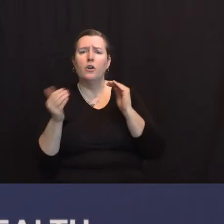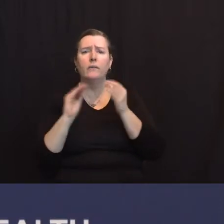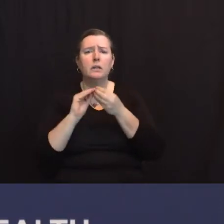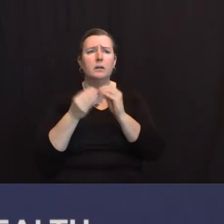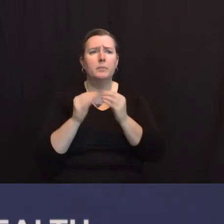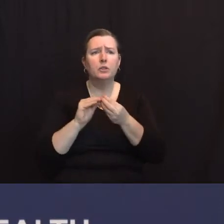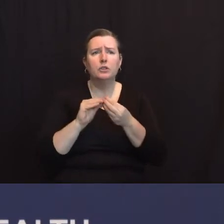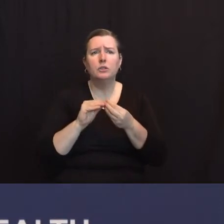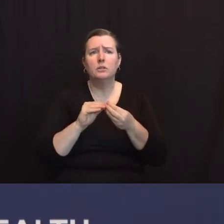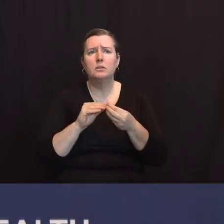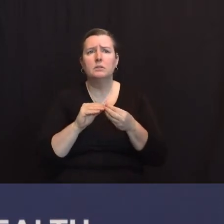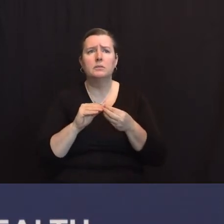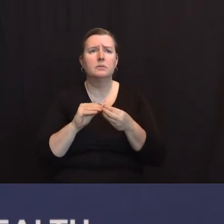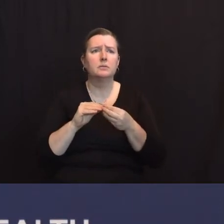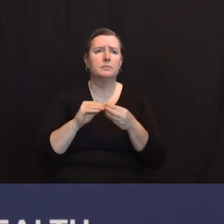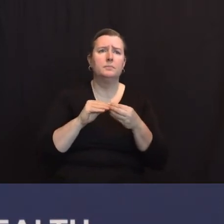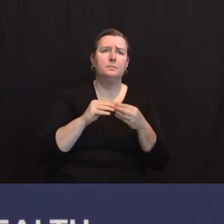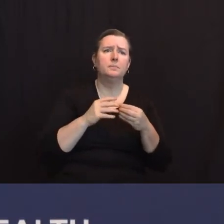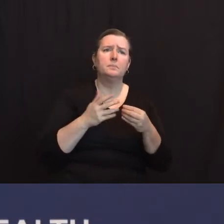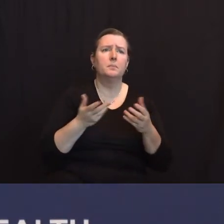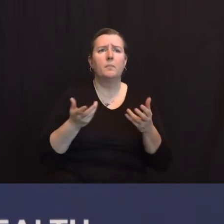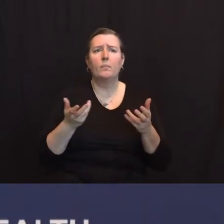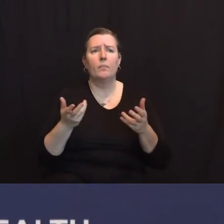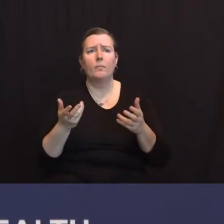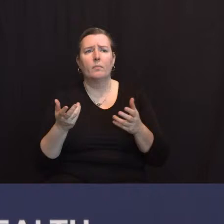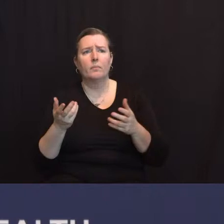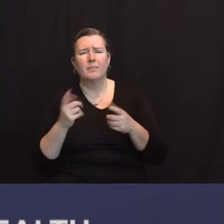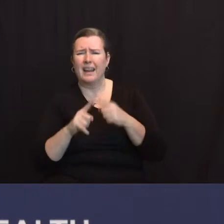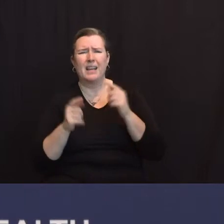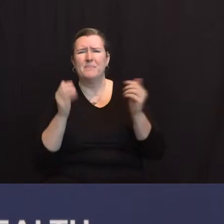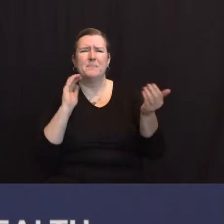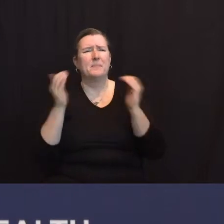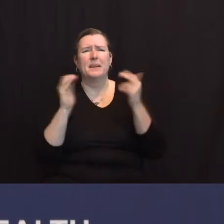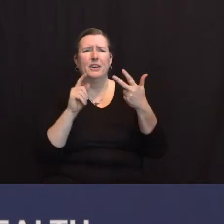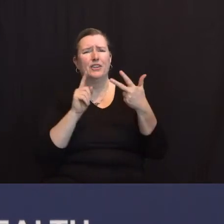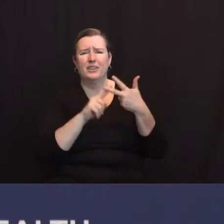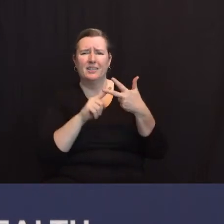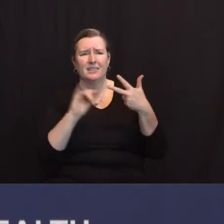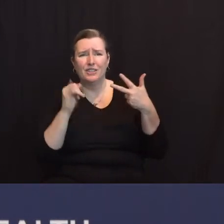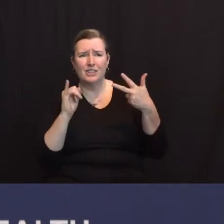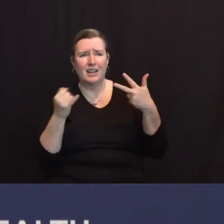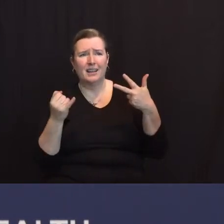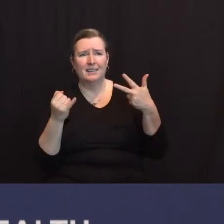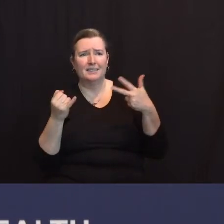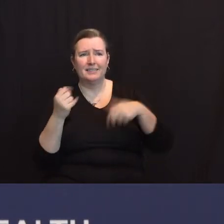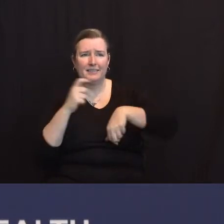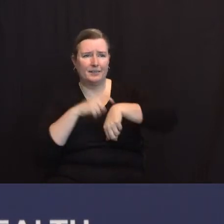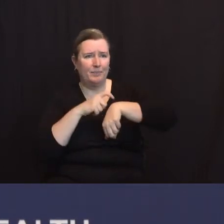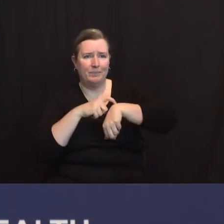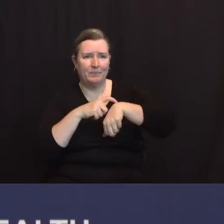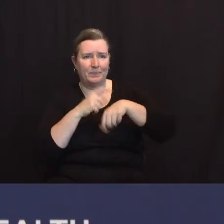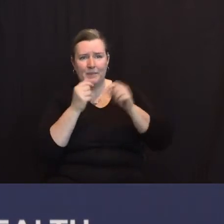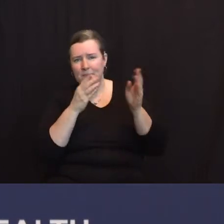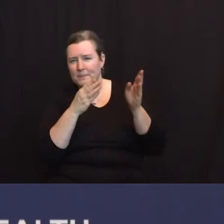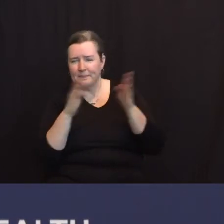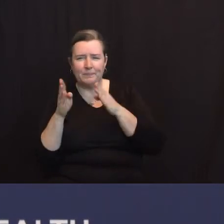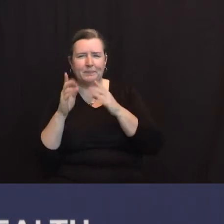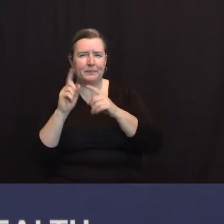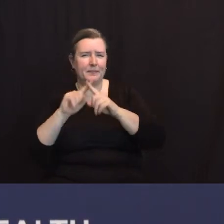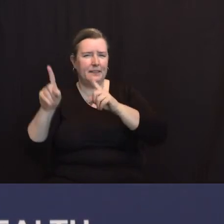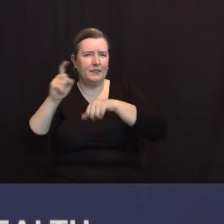oranges comparison. And in the Johnson & Johnson case, the timing was different. They were in the teeth of the